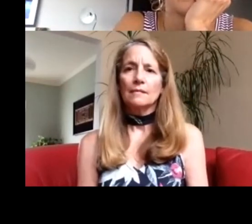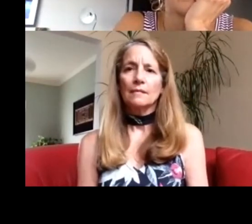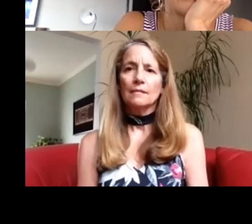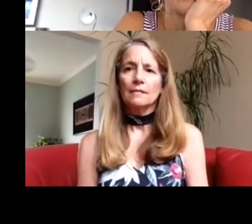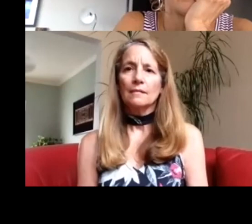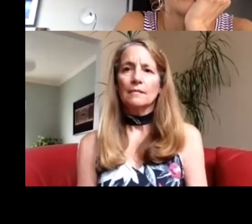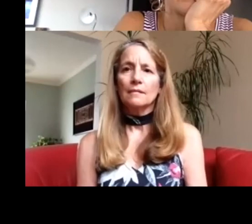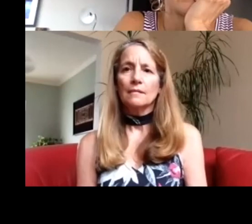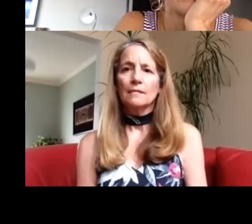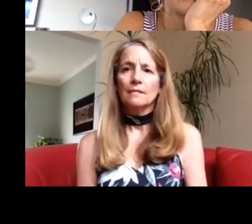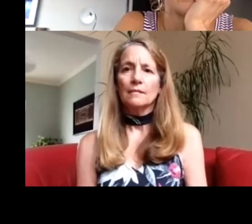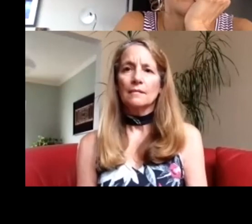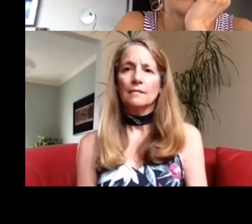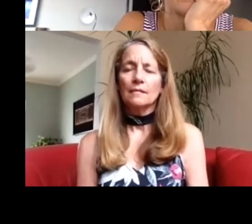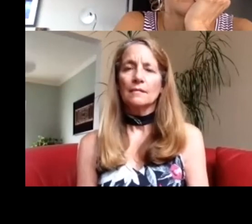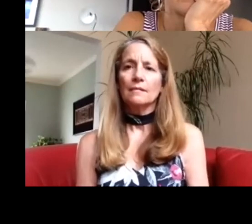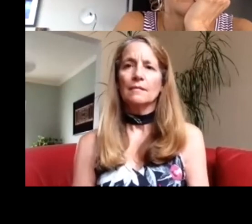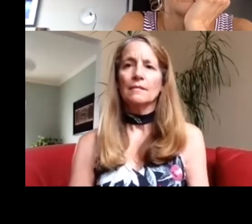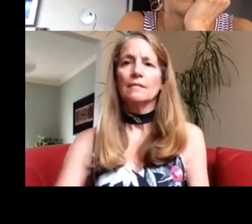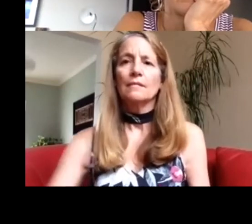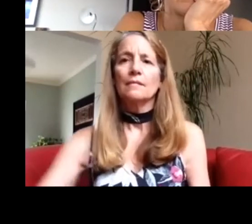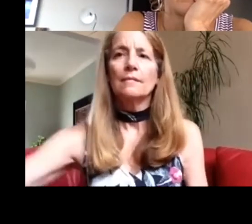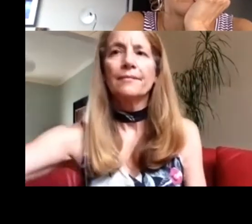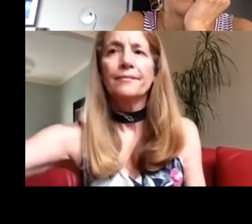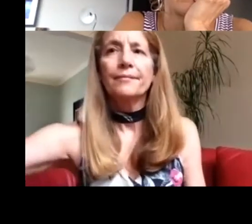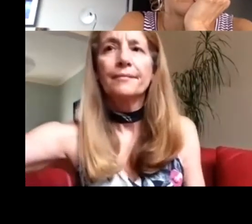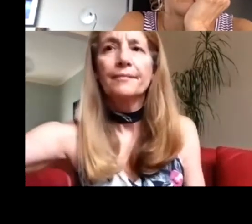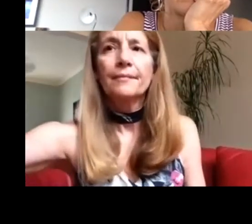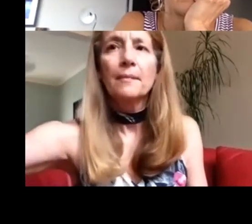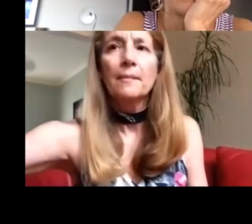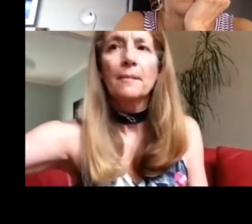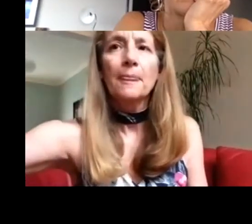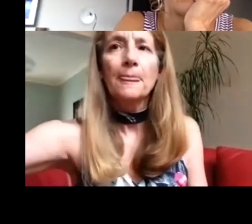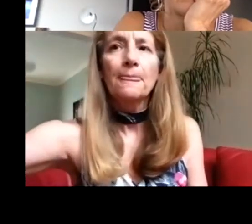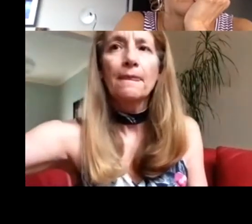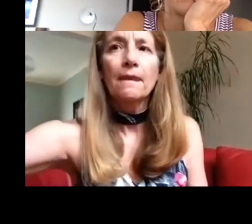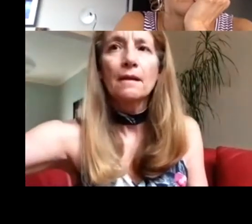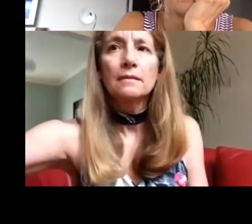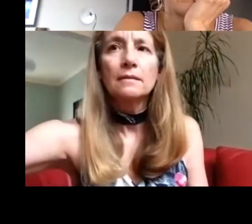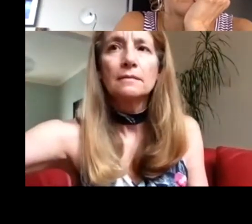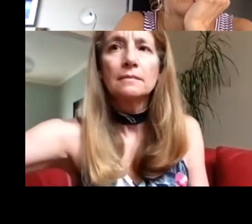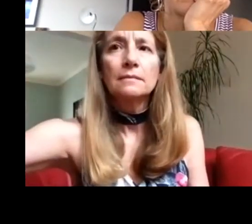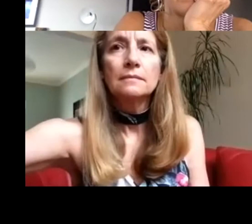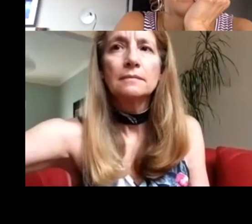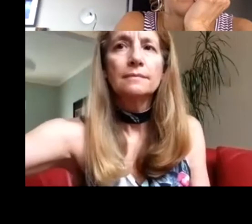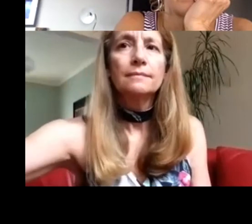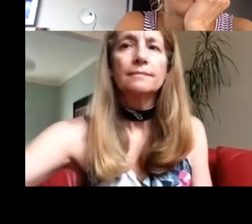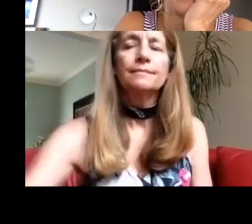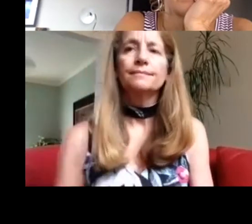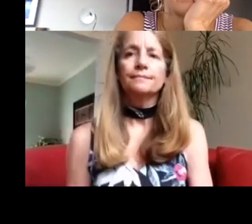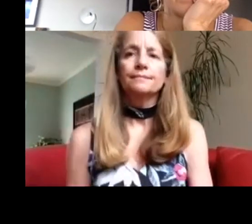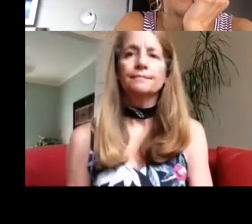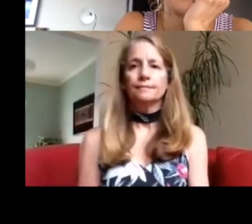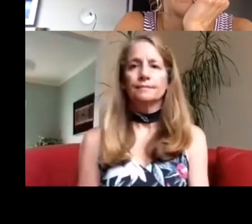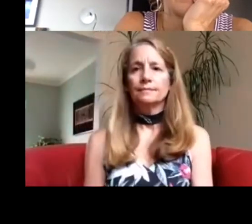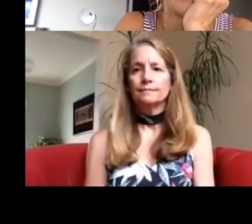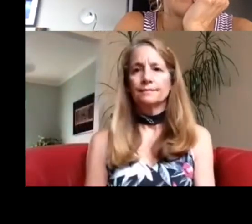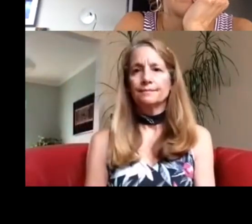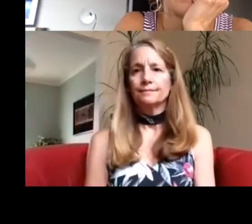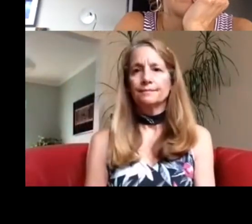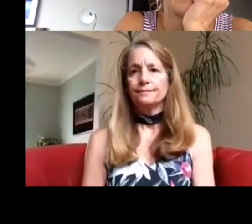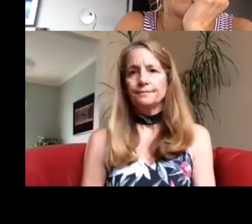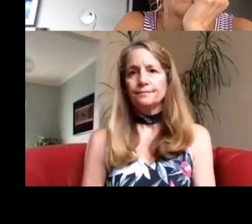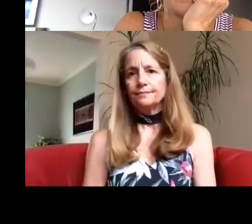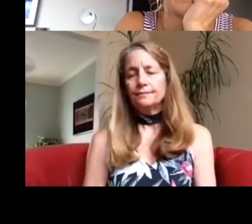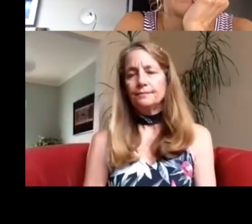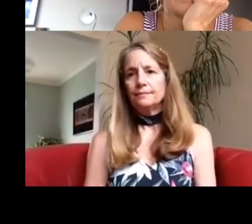the individuals. And you've seen that with some of the films that you've created recently, where people are filming themselves at home in their own space and